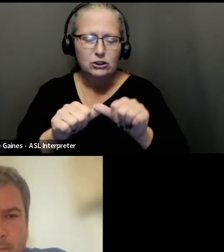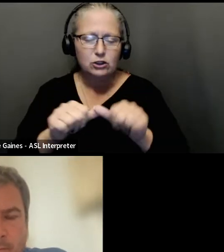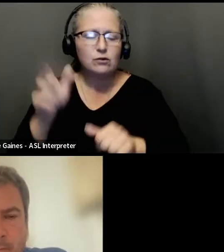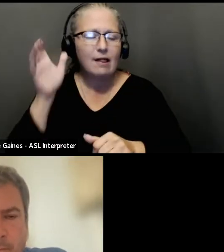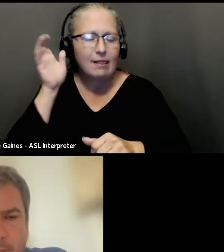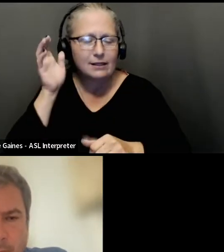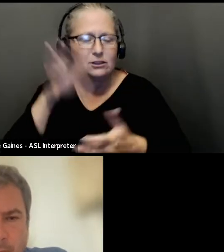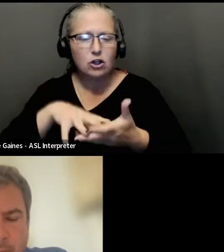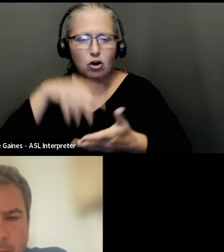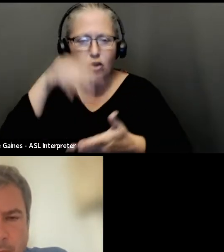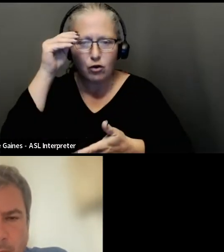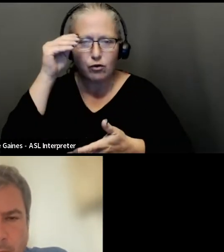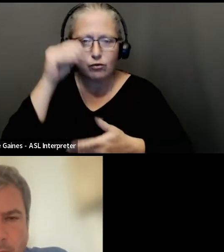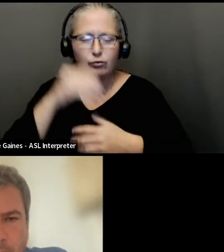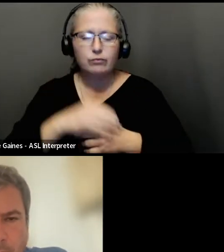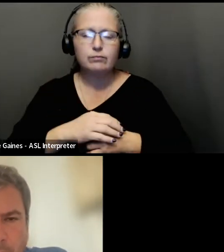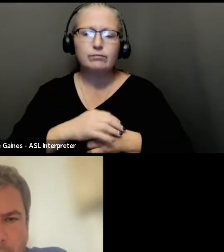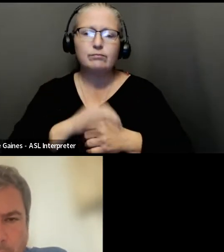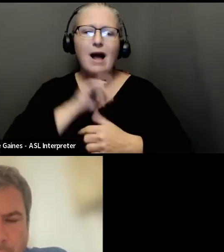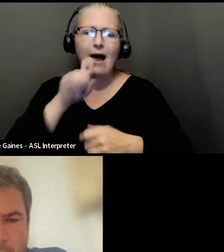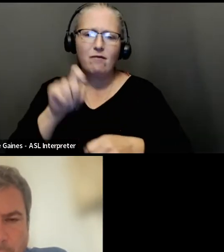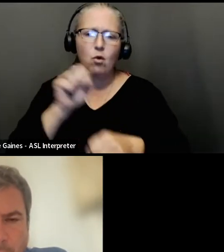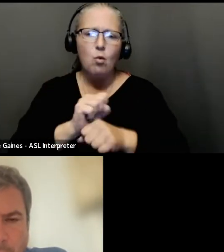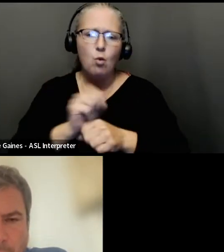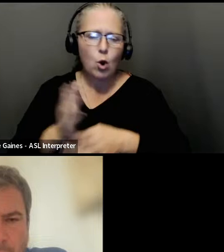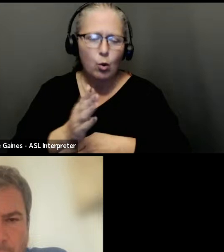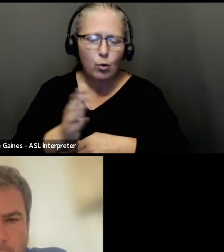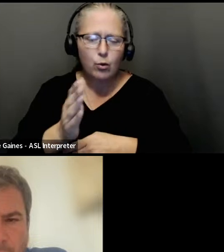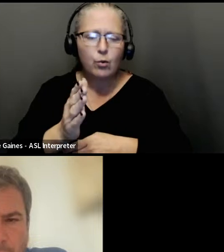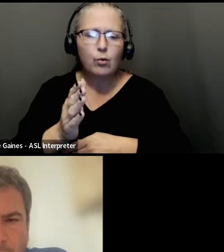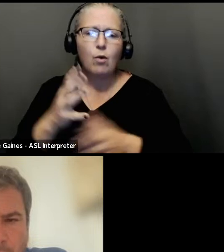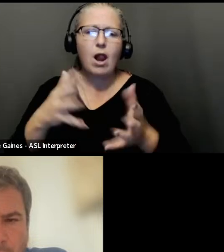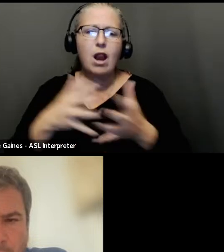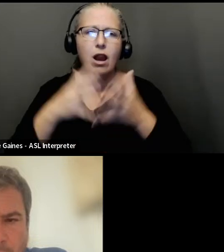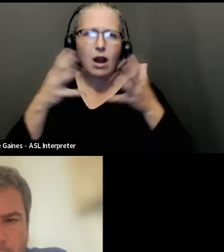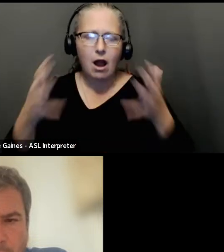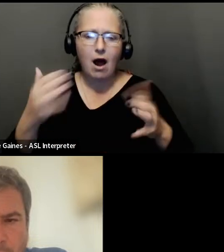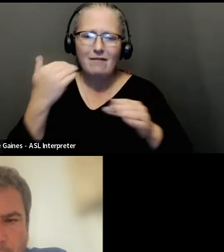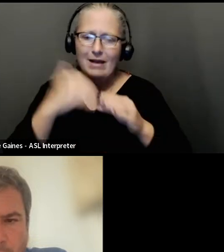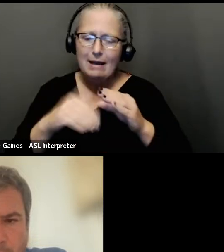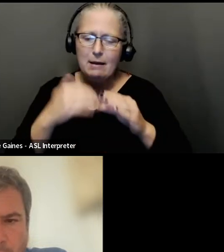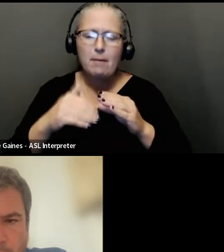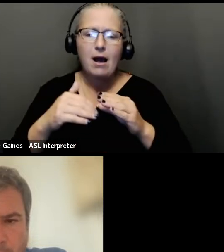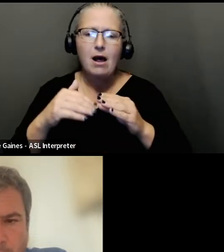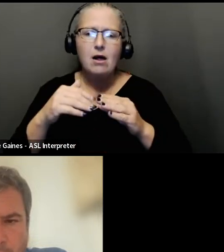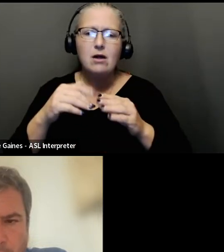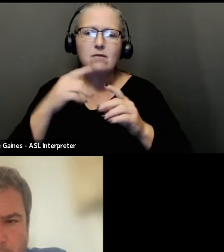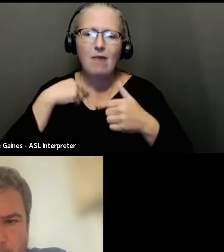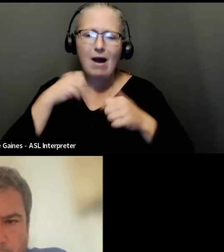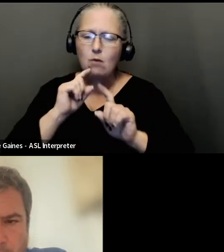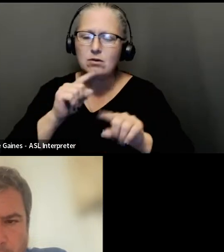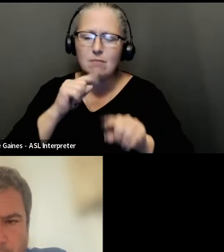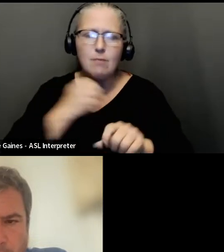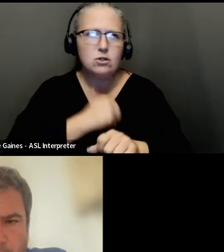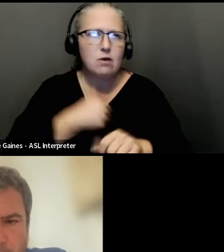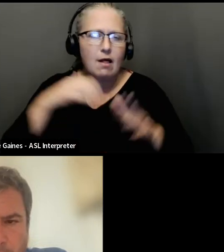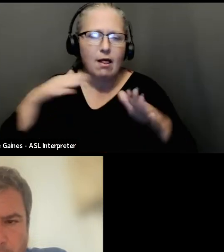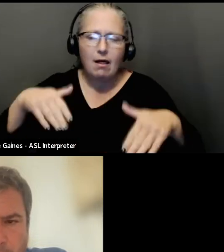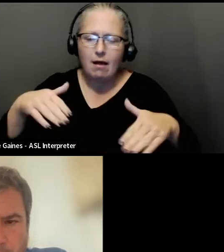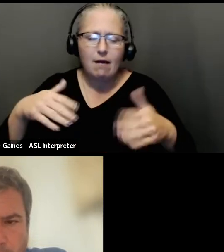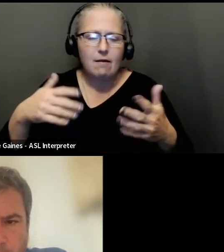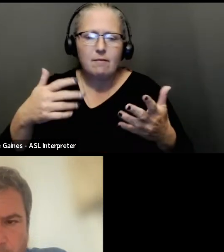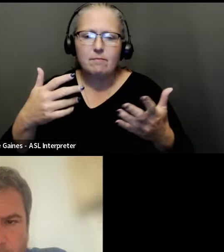listen and learn. I need to work through a lot of emails to offer responses, and I'm sorry I haven't done that yet.